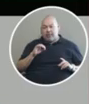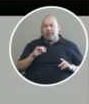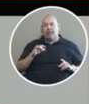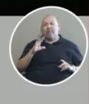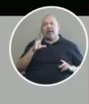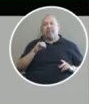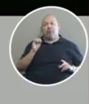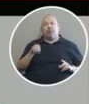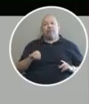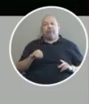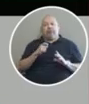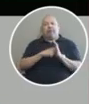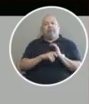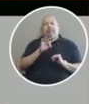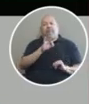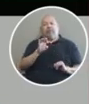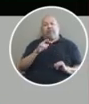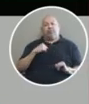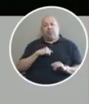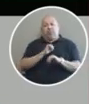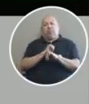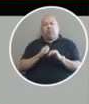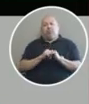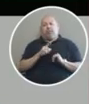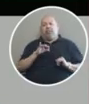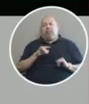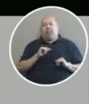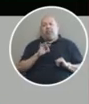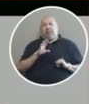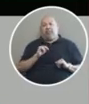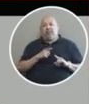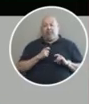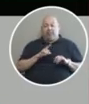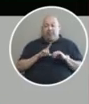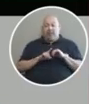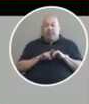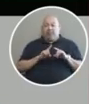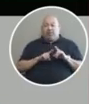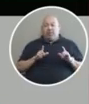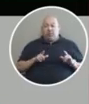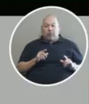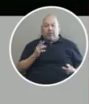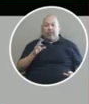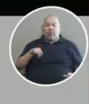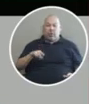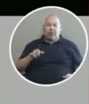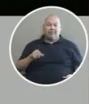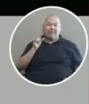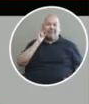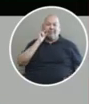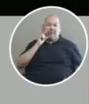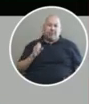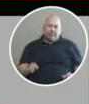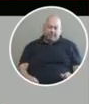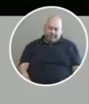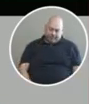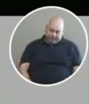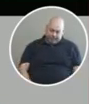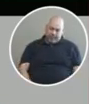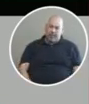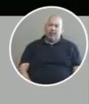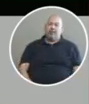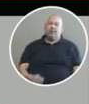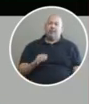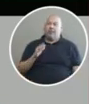is a 5% loan fee, and we're working with Lift Fund here out of El Paso, but they're headquartered in San Antonio.